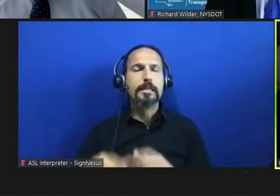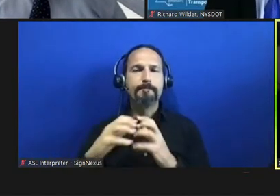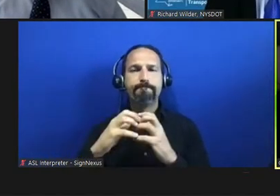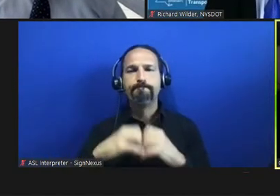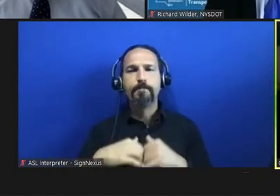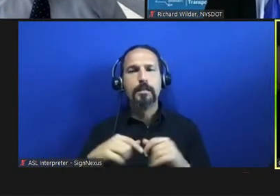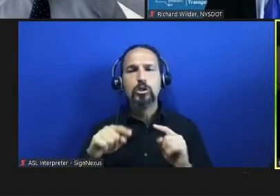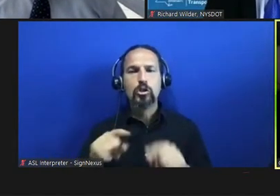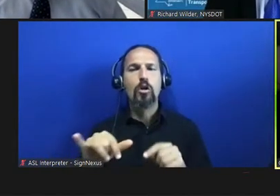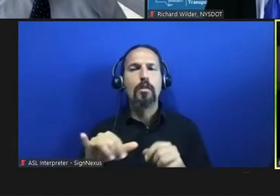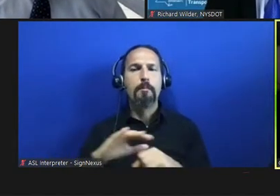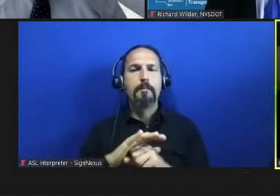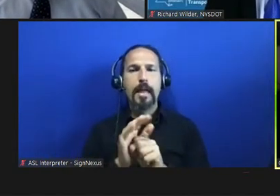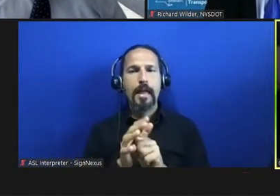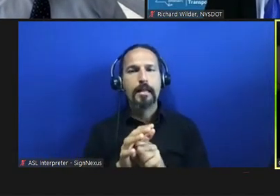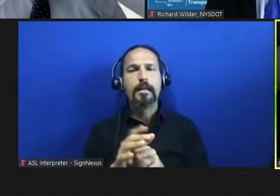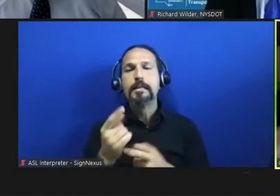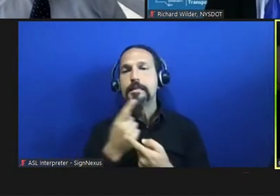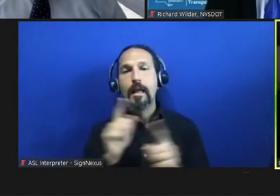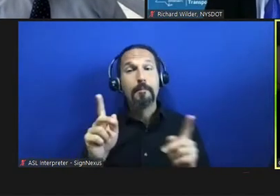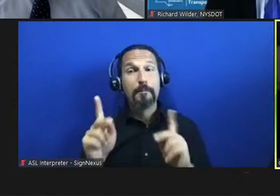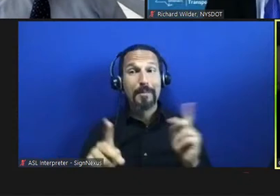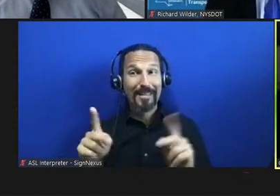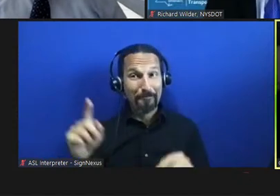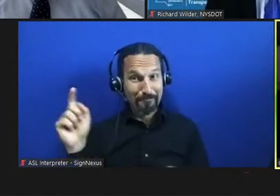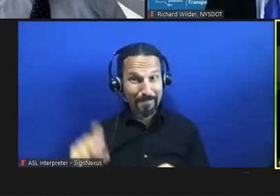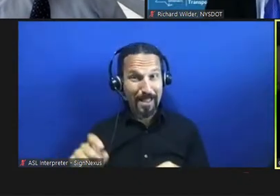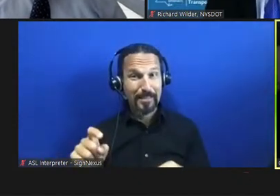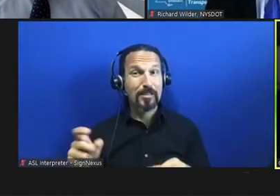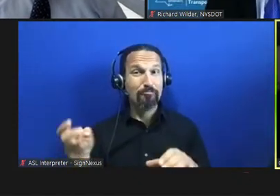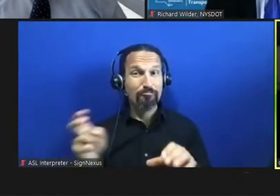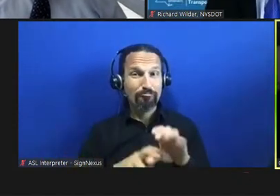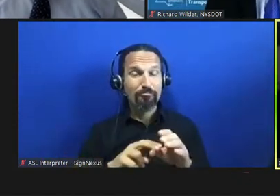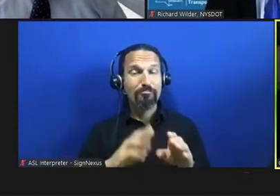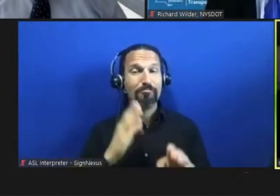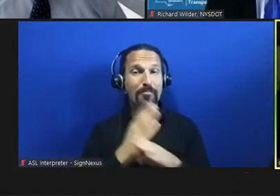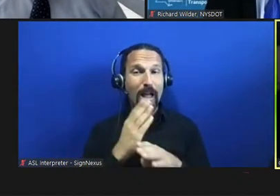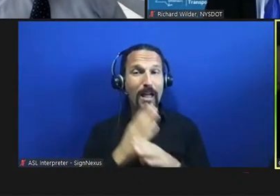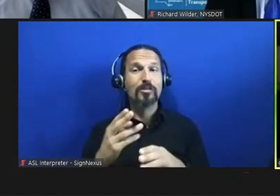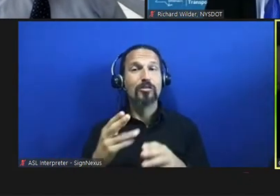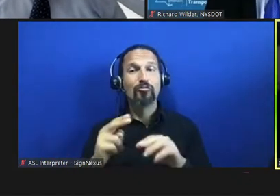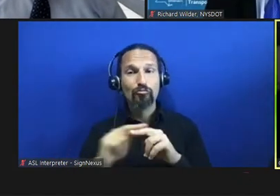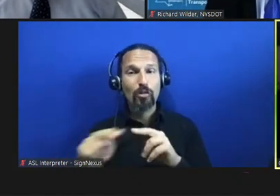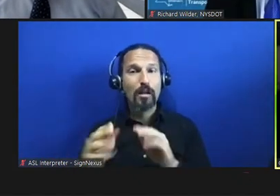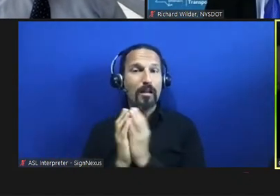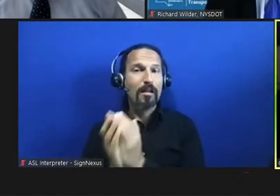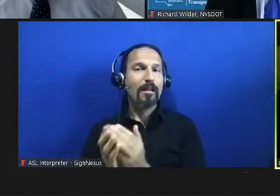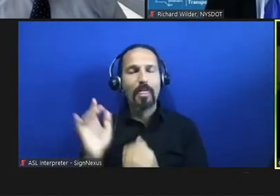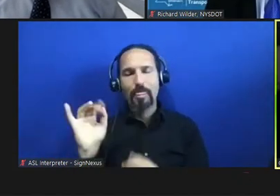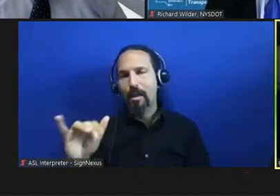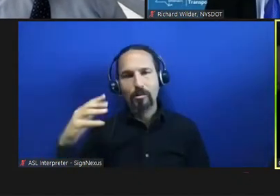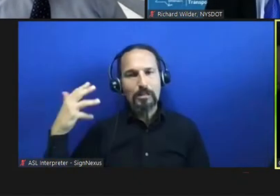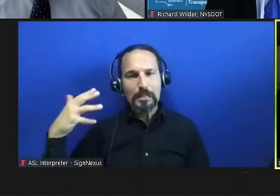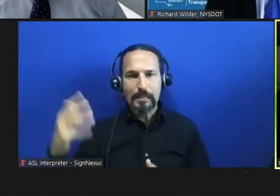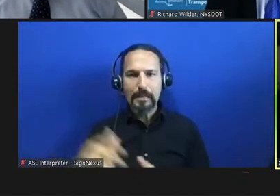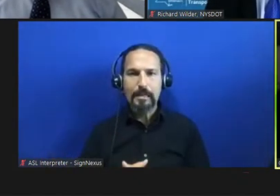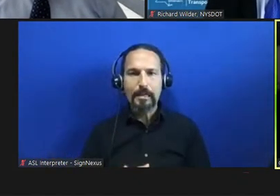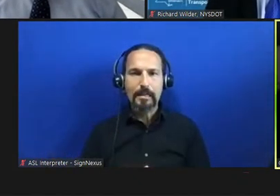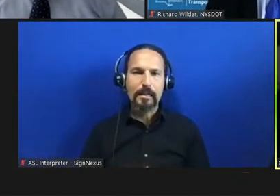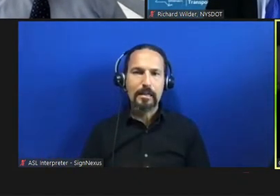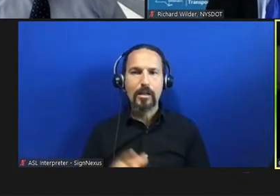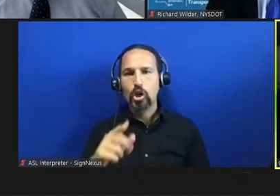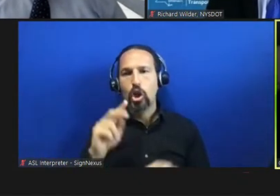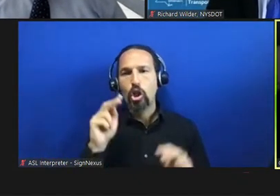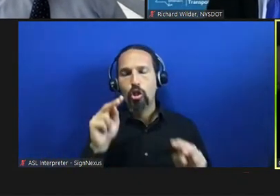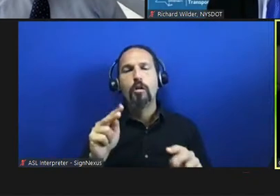of a pandemic telling people that they have to take transit in that environment is insane um when